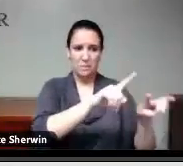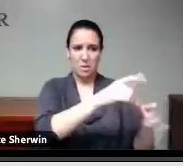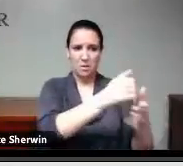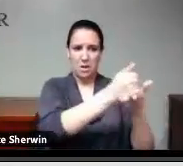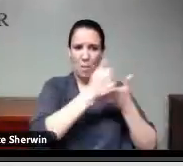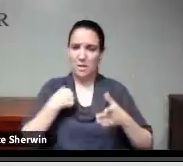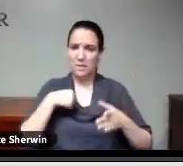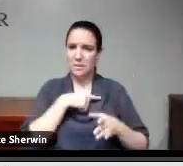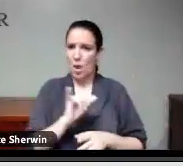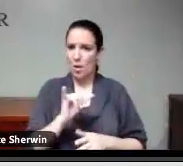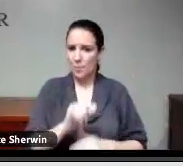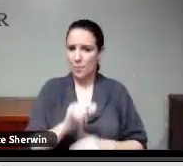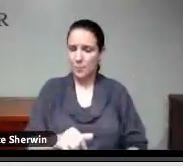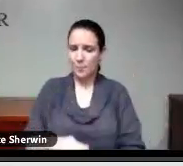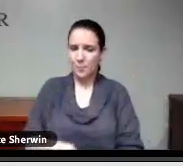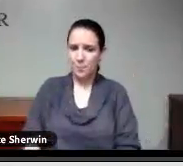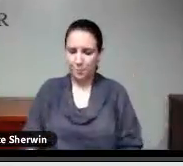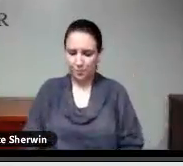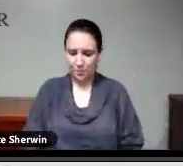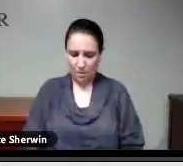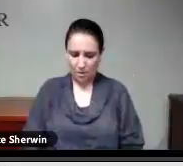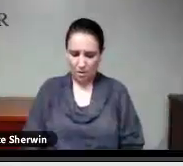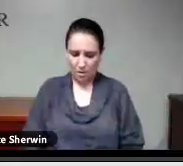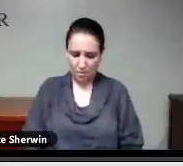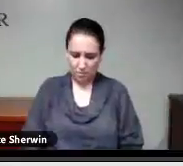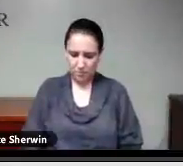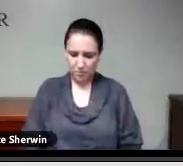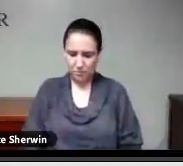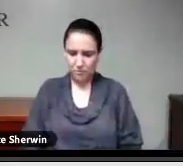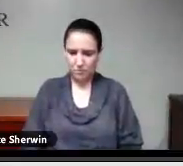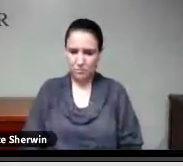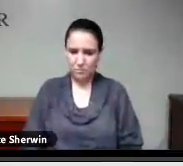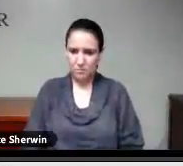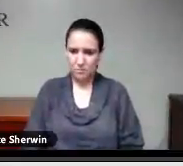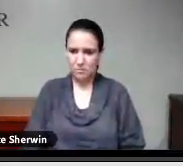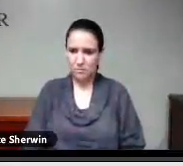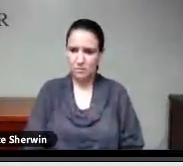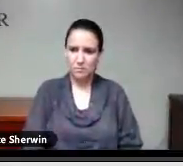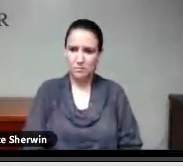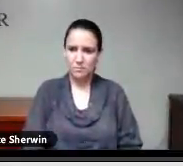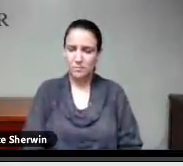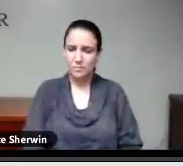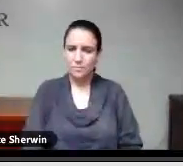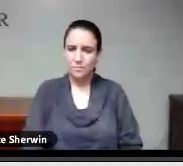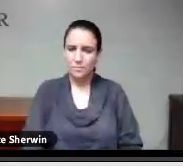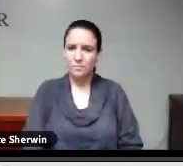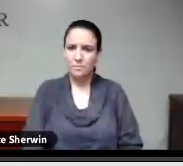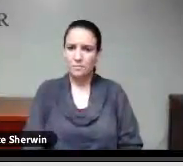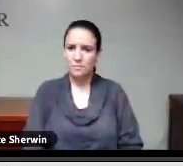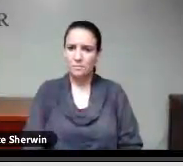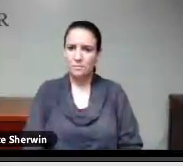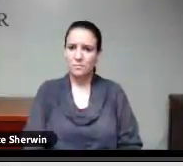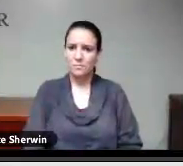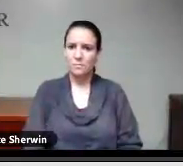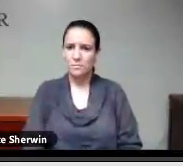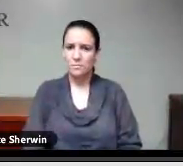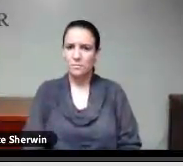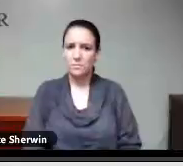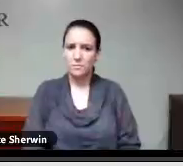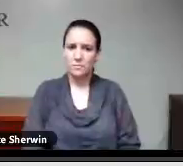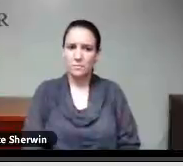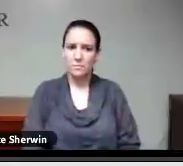goals, which of course will probably be about advancing the needs or supporting the needs of your